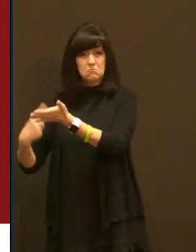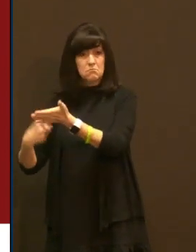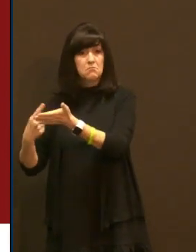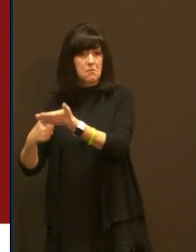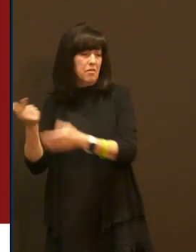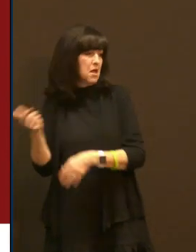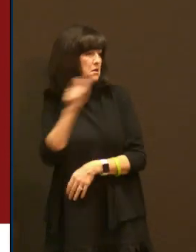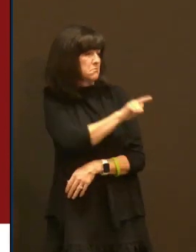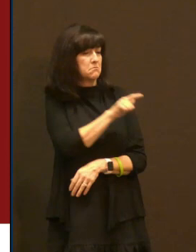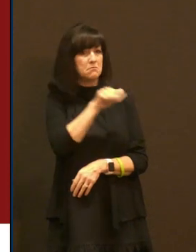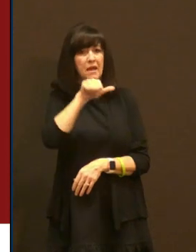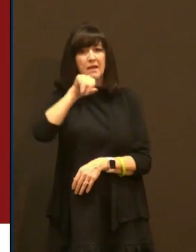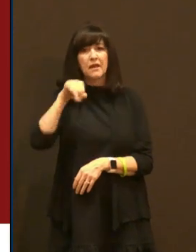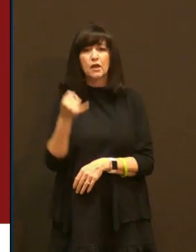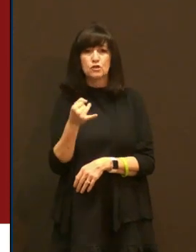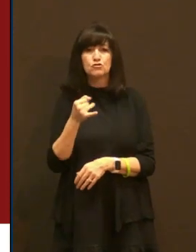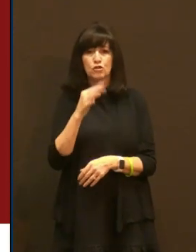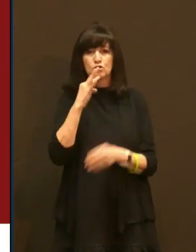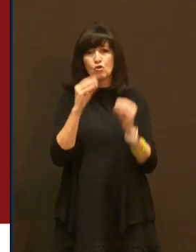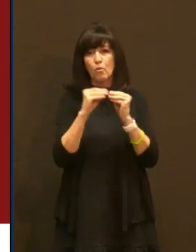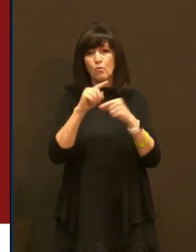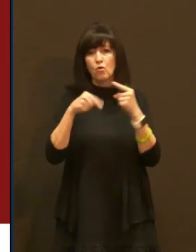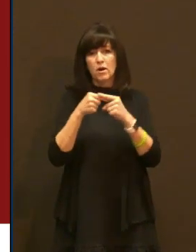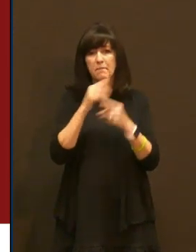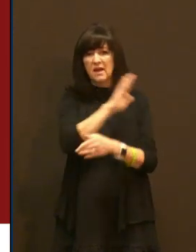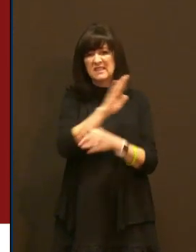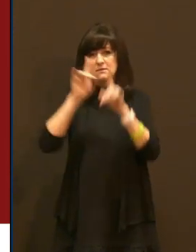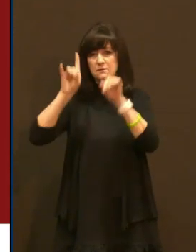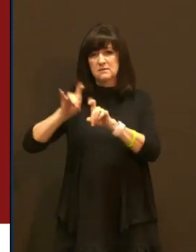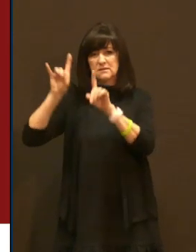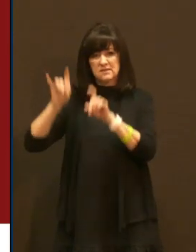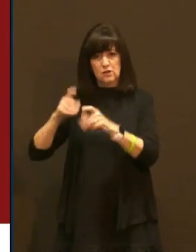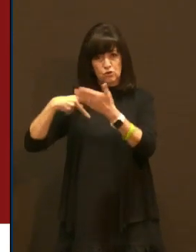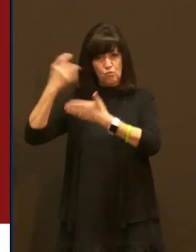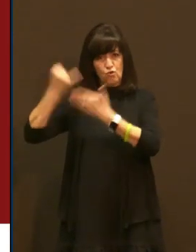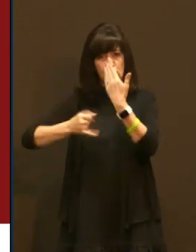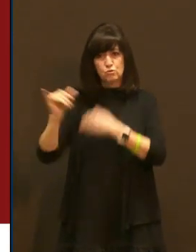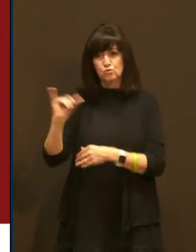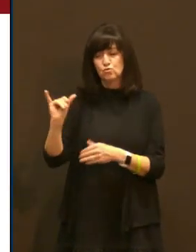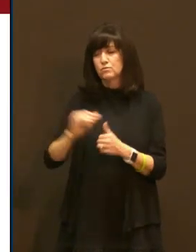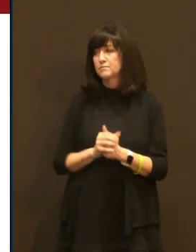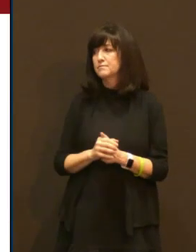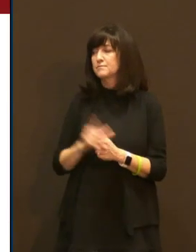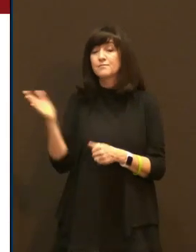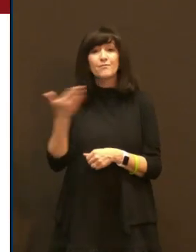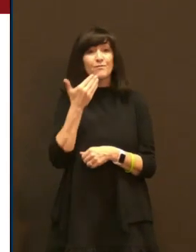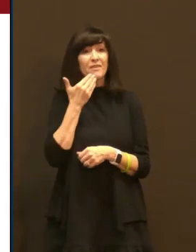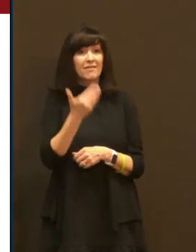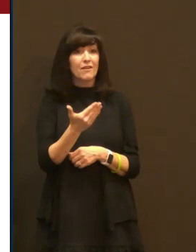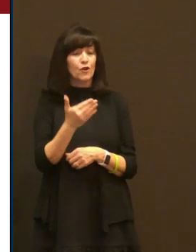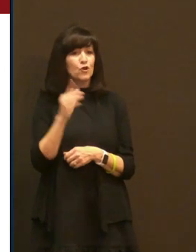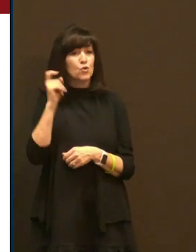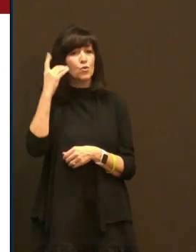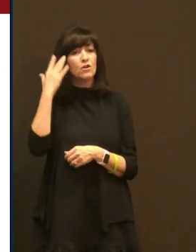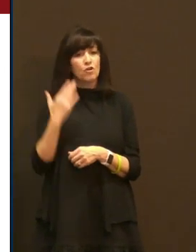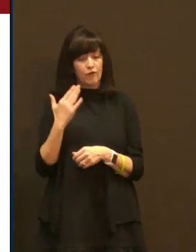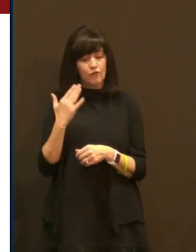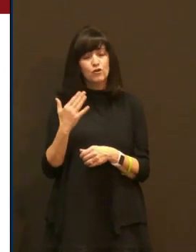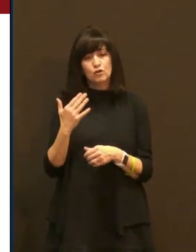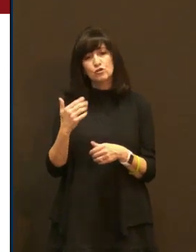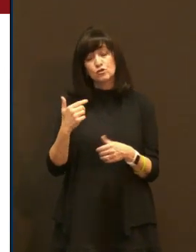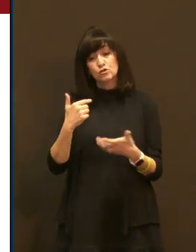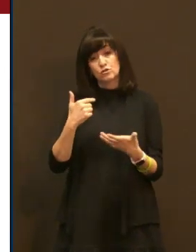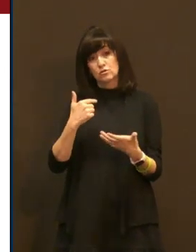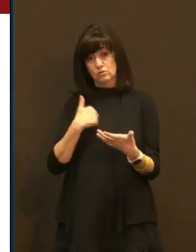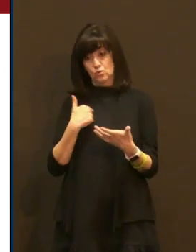our testing efforts. Dr. Rattay. Thank you, Governor. So when we rolled out our testing plan a